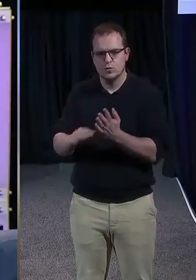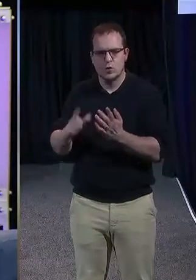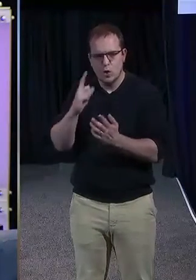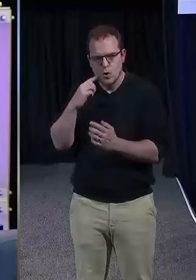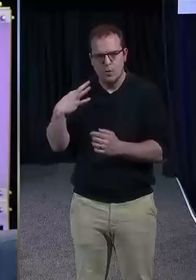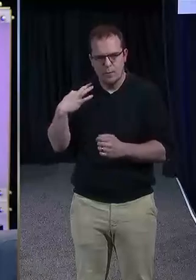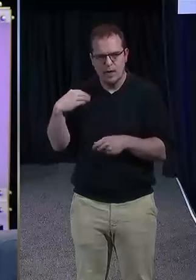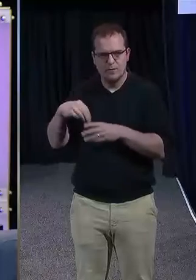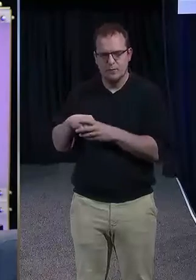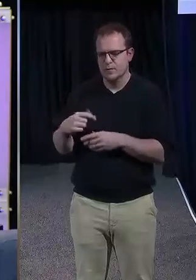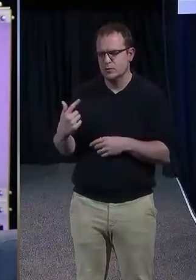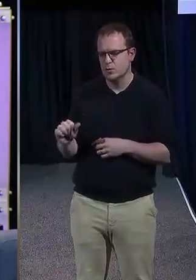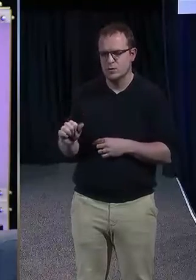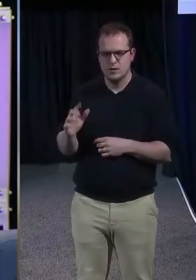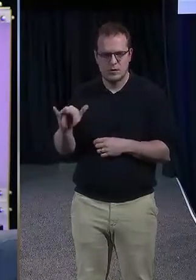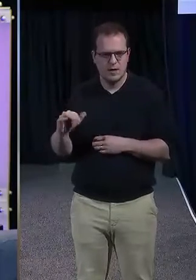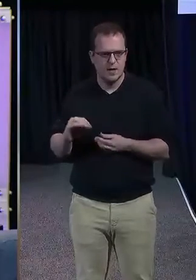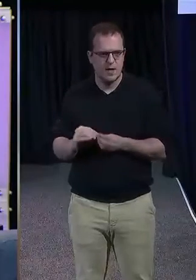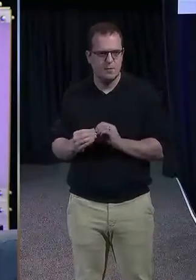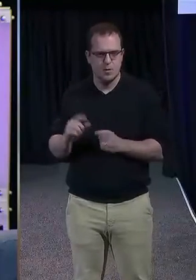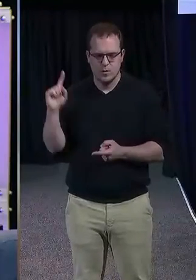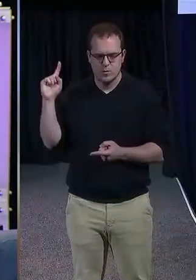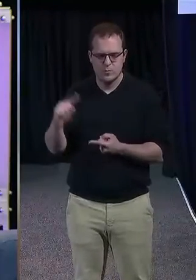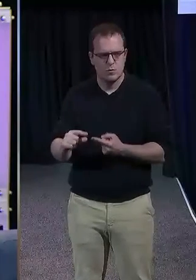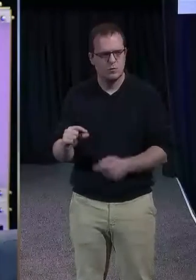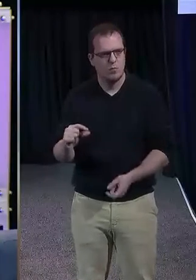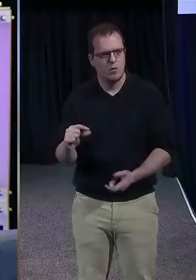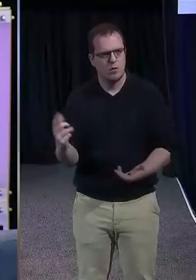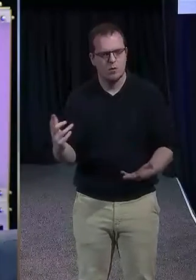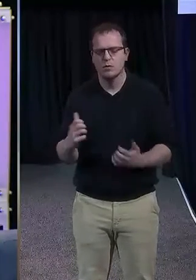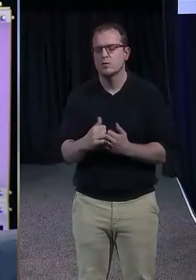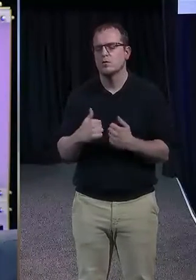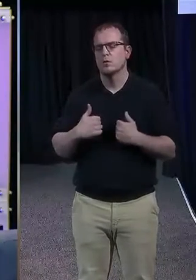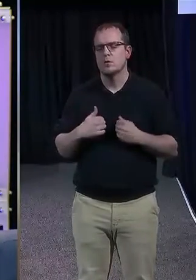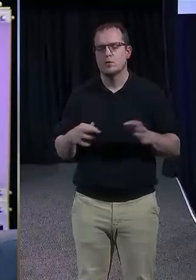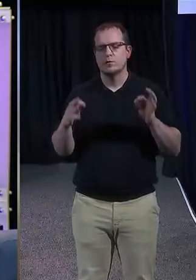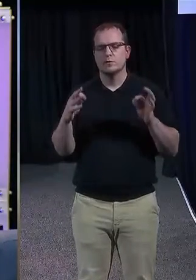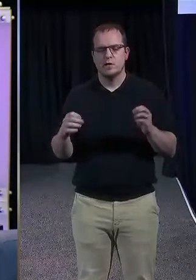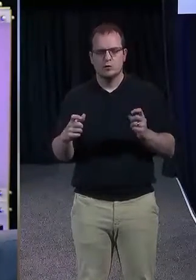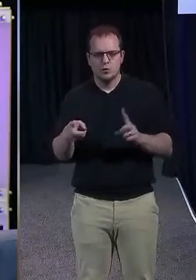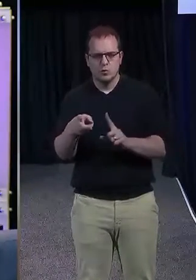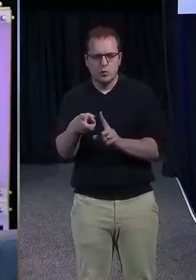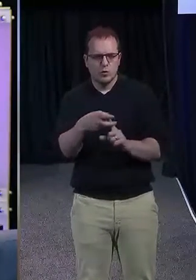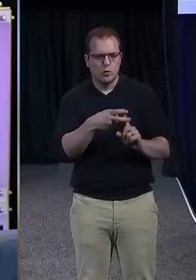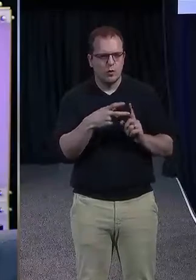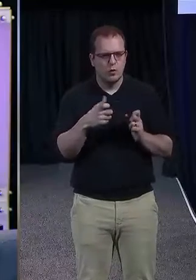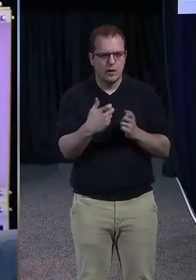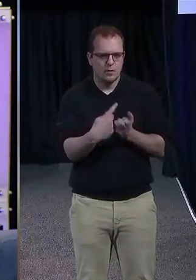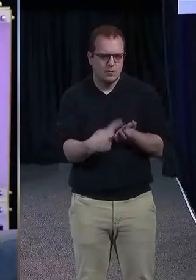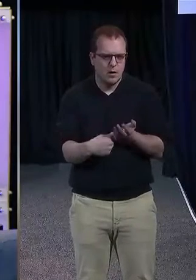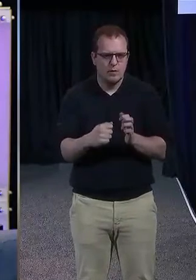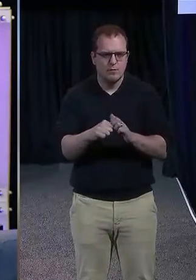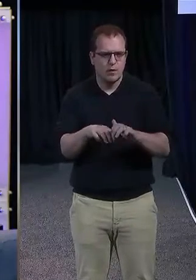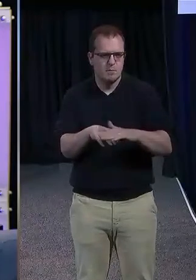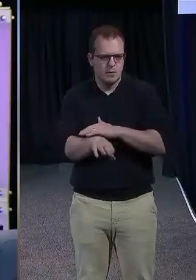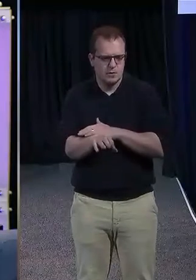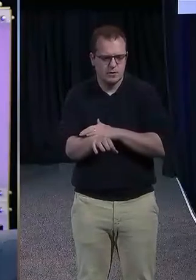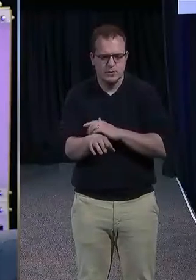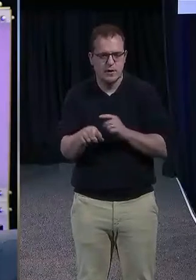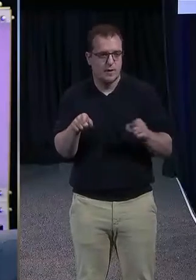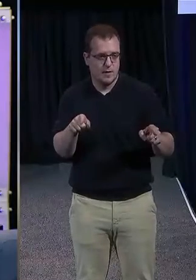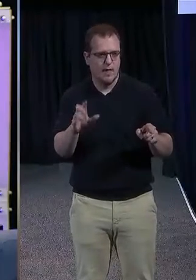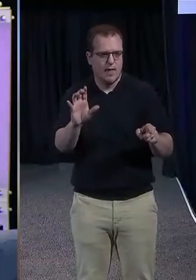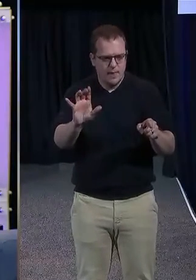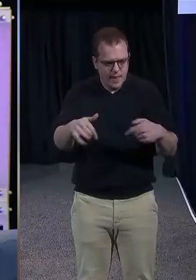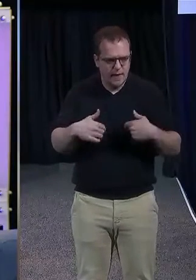of Georgia, because the number was so small. And so you talk about recruiting and admitting for mission. That's what